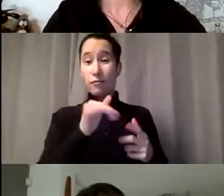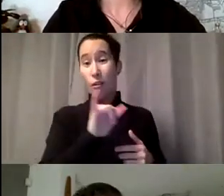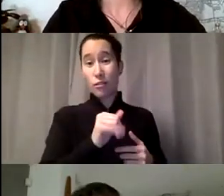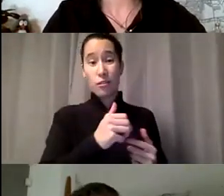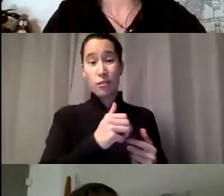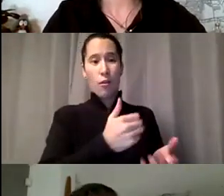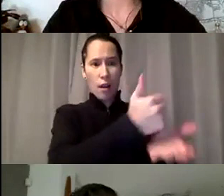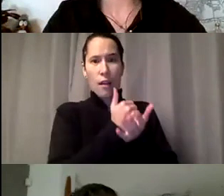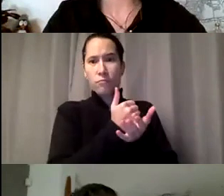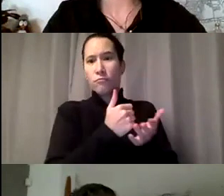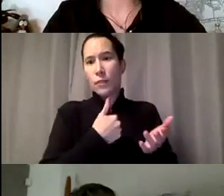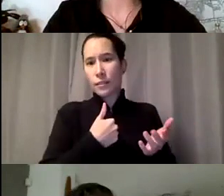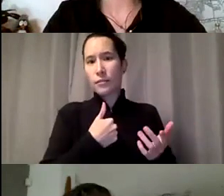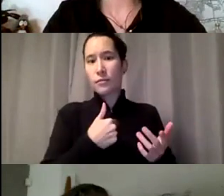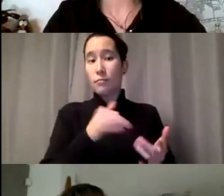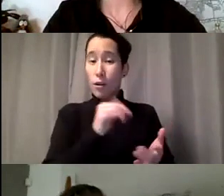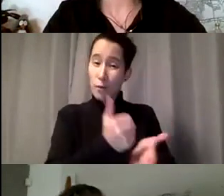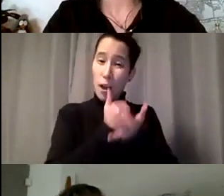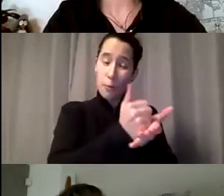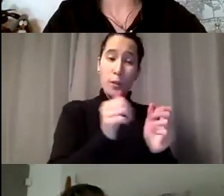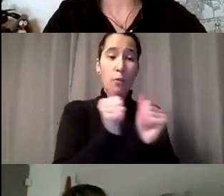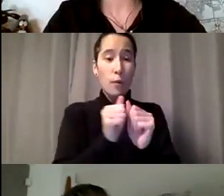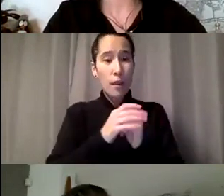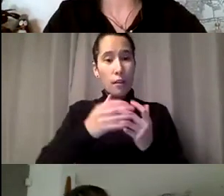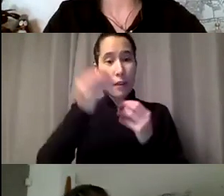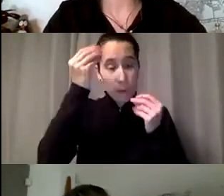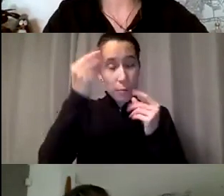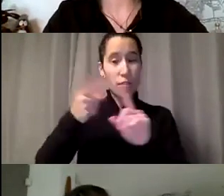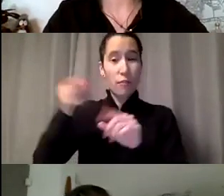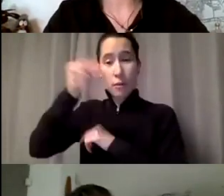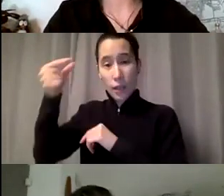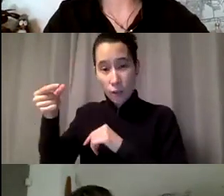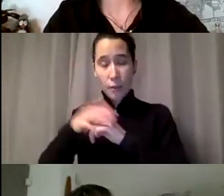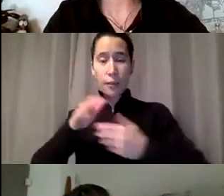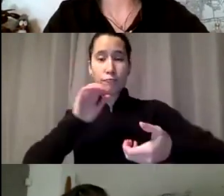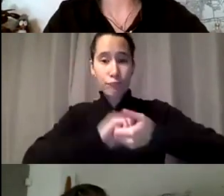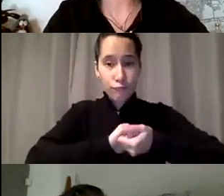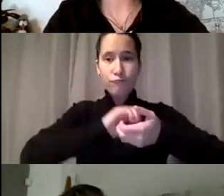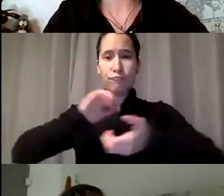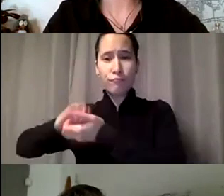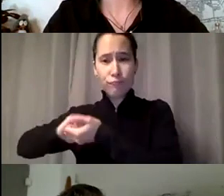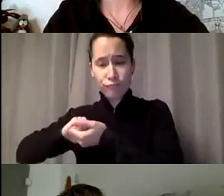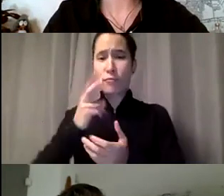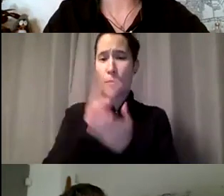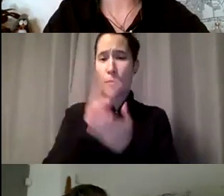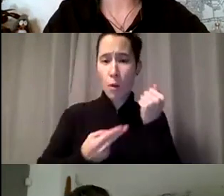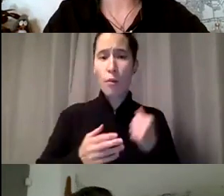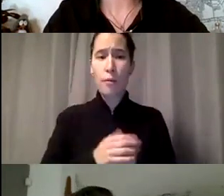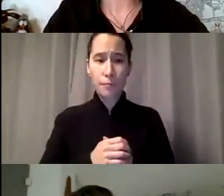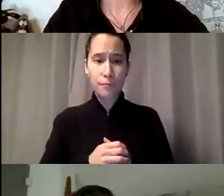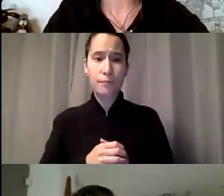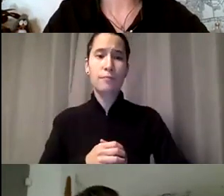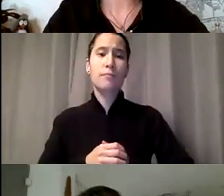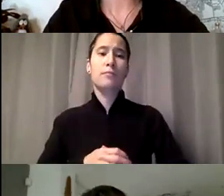Charlene mentioned, we do have a seat at the advisory committee that is supporting the development of the order, and